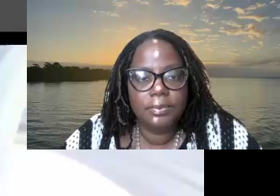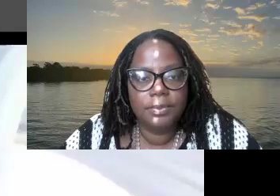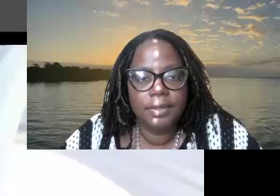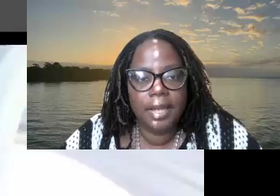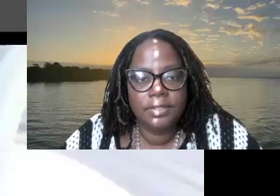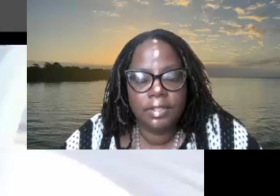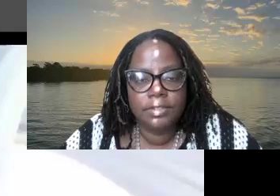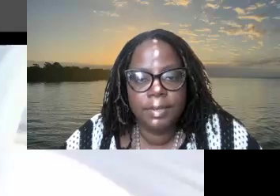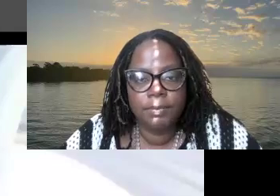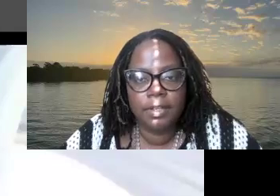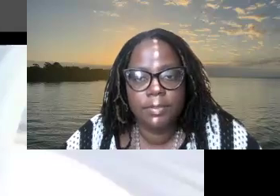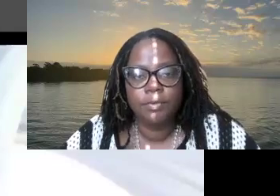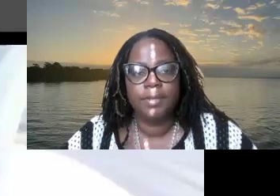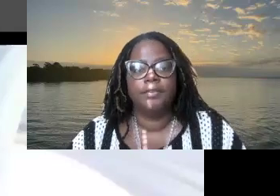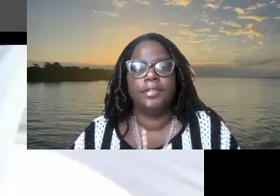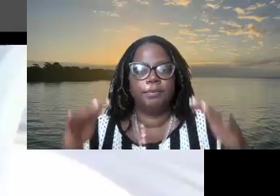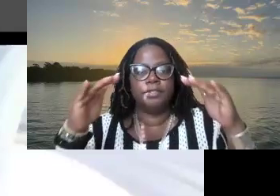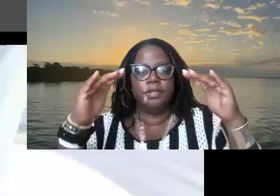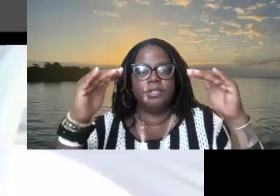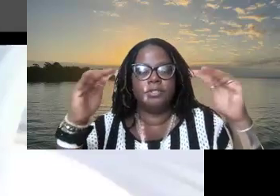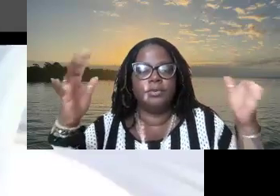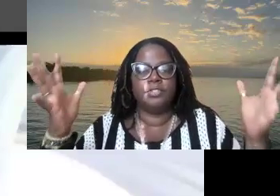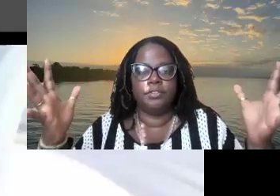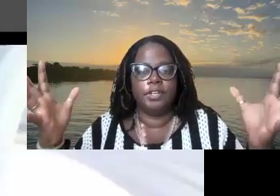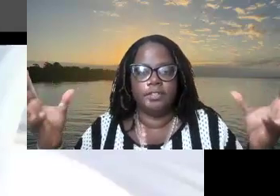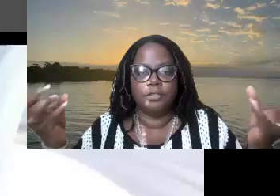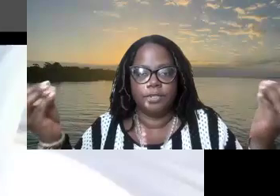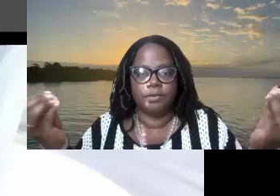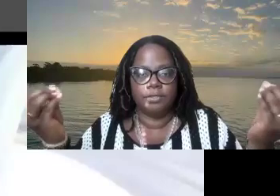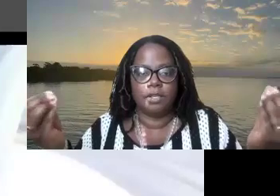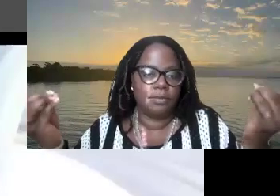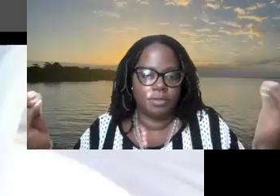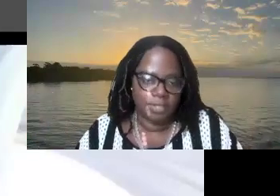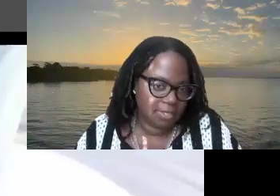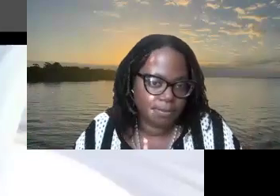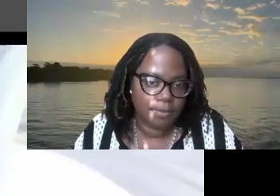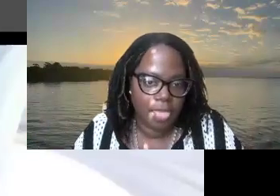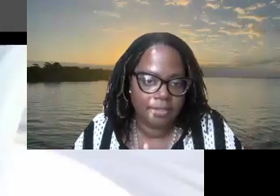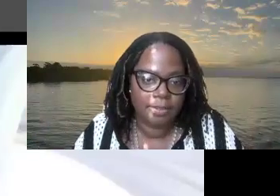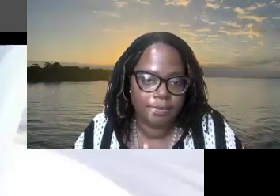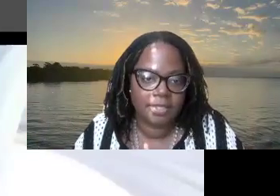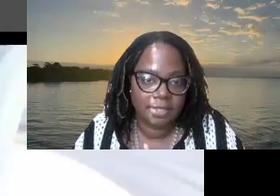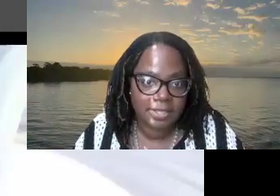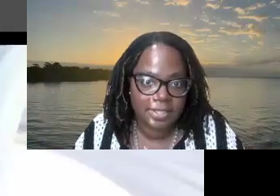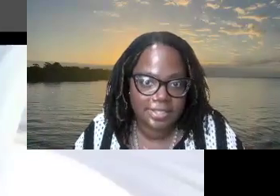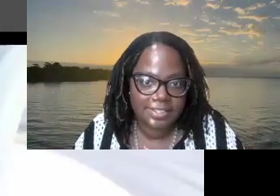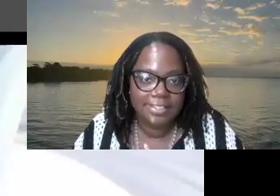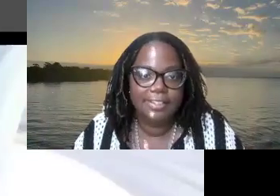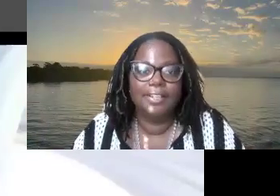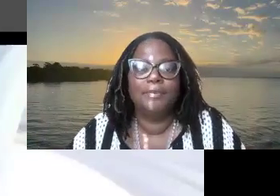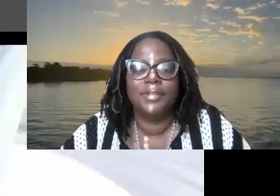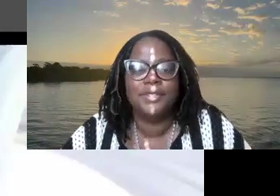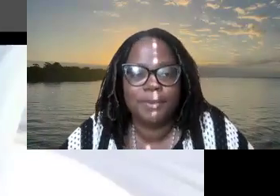And so I talked to you about walking through my curriculum. We start with shared knowledge. We're going to talk through some